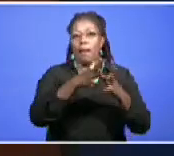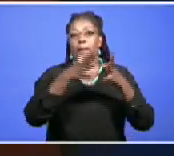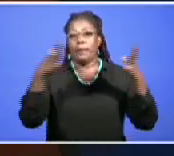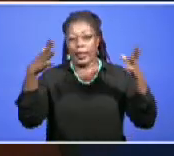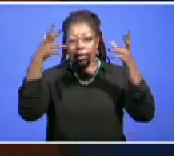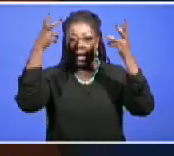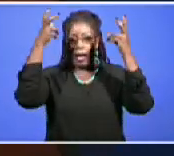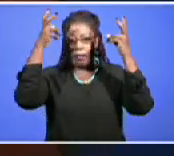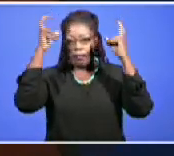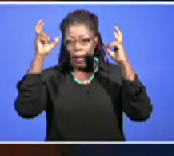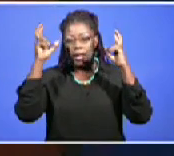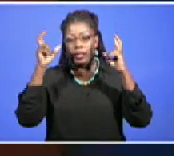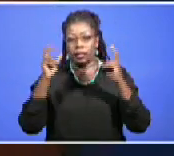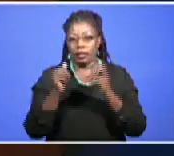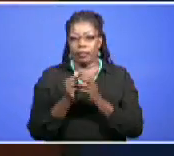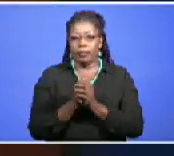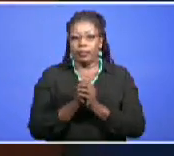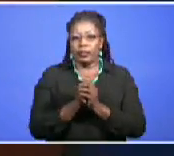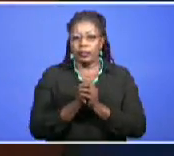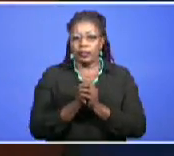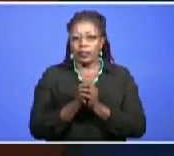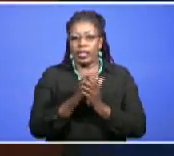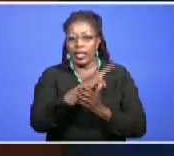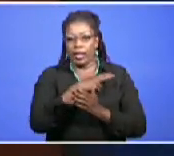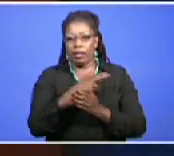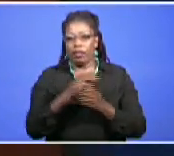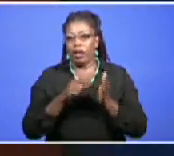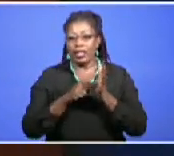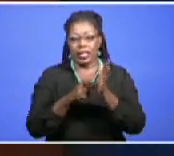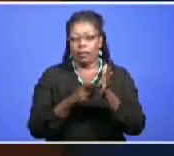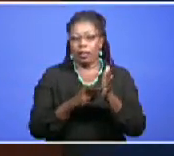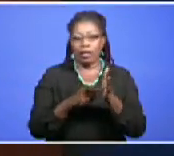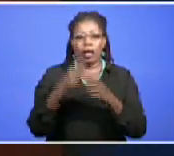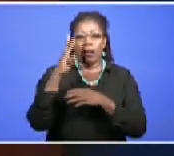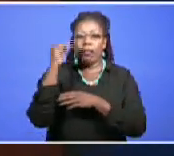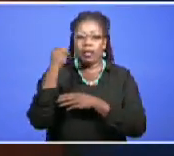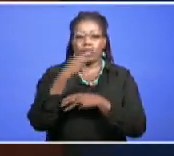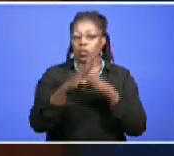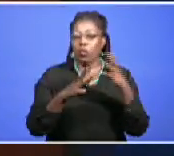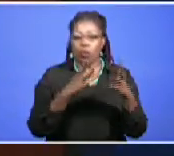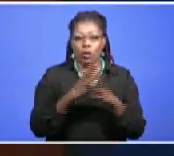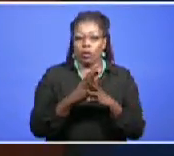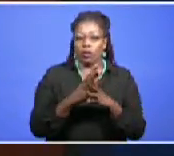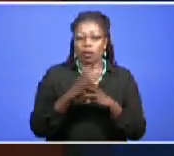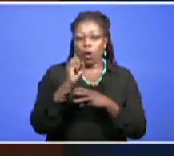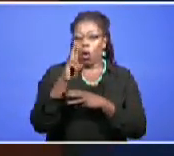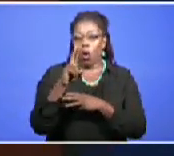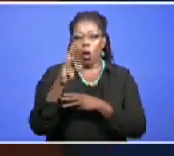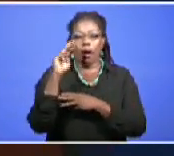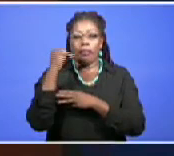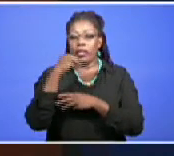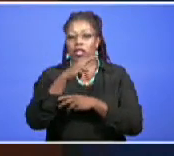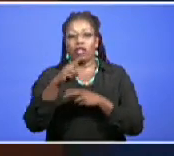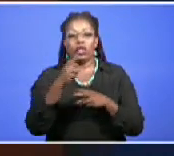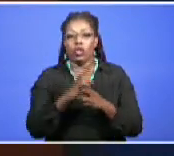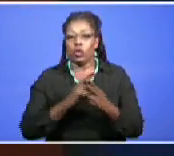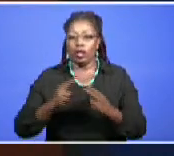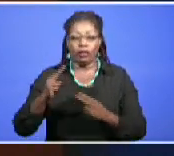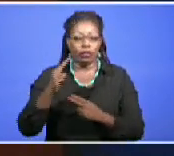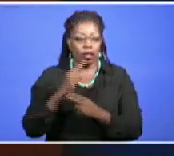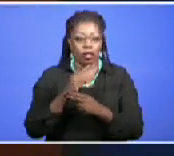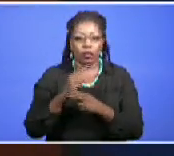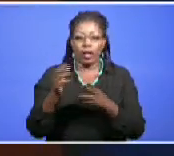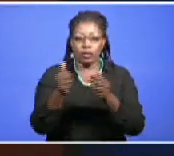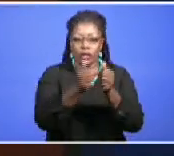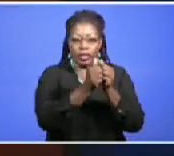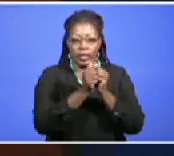pageant titles, for example, Miss World or Miss Universe. So once we come together as a country, as an organization,